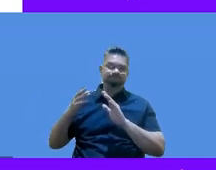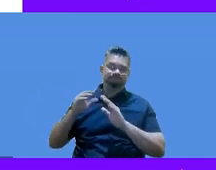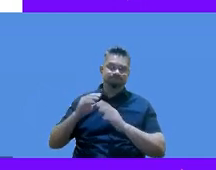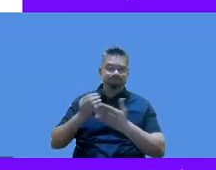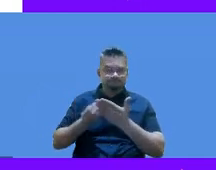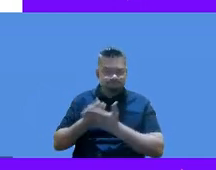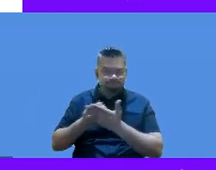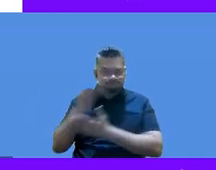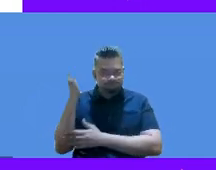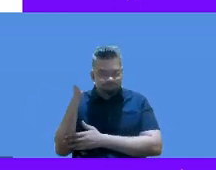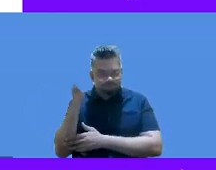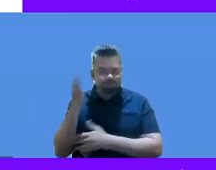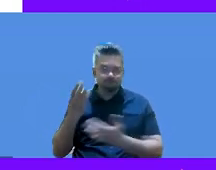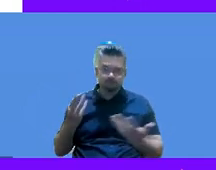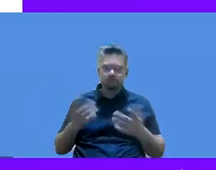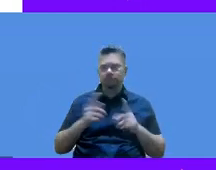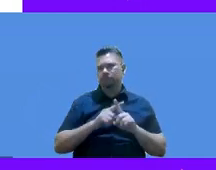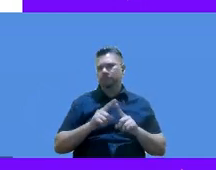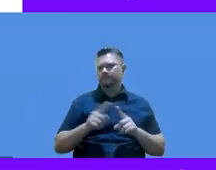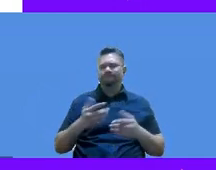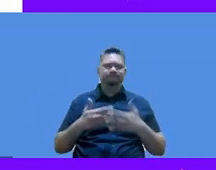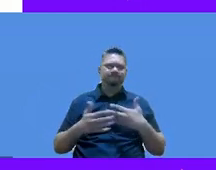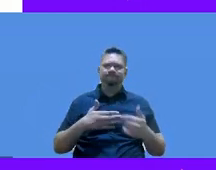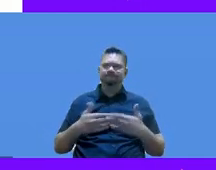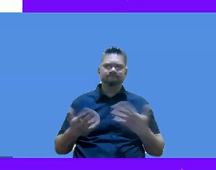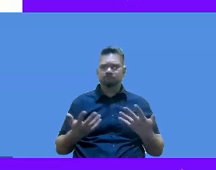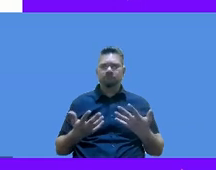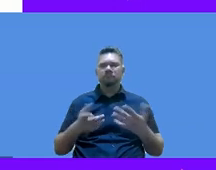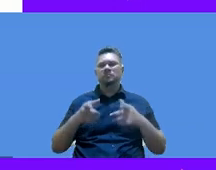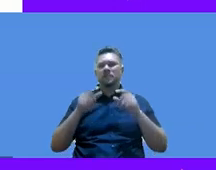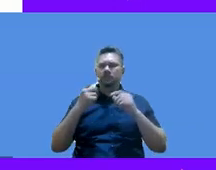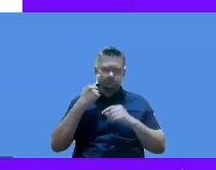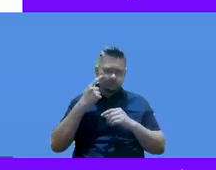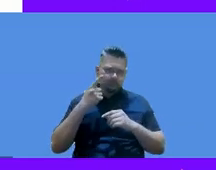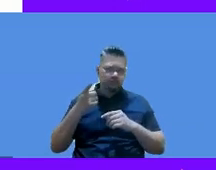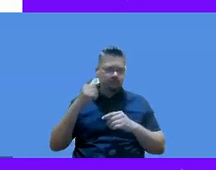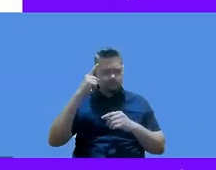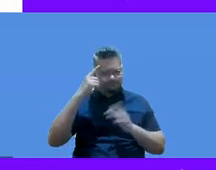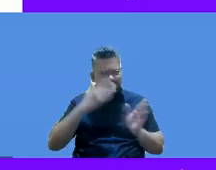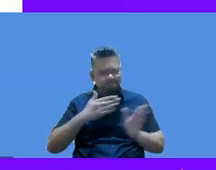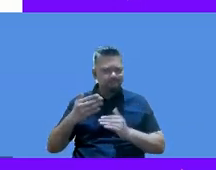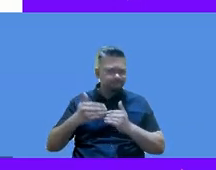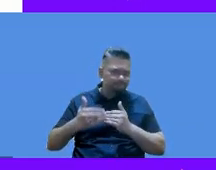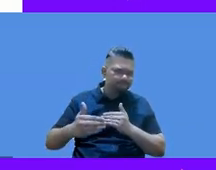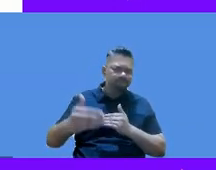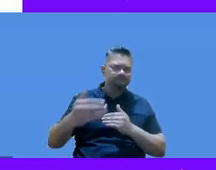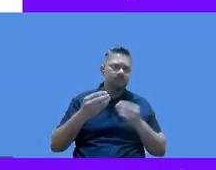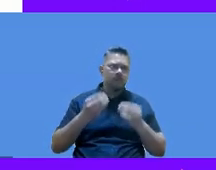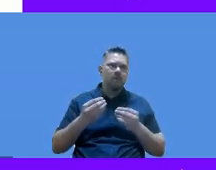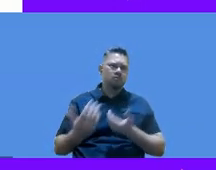want and what that collaboration can look like in the spirit of intergenerational equality and equity.